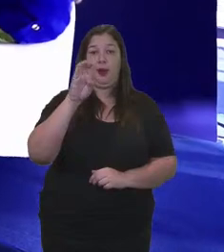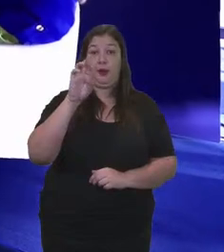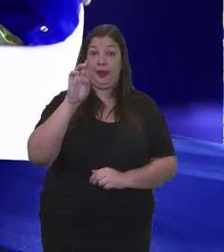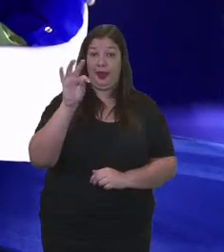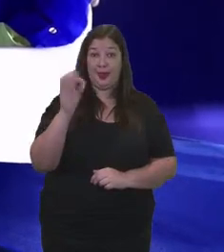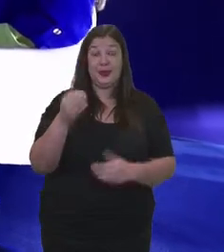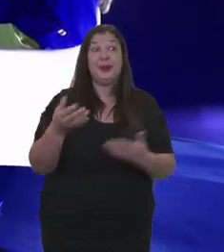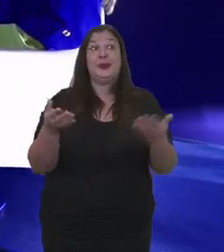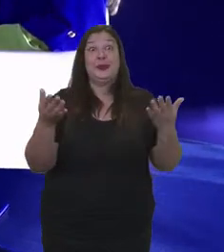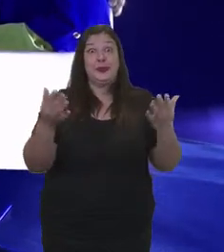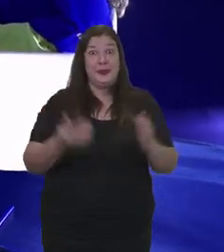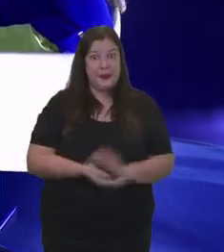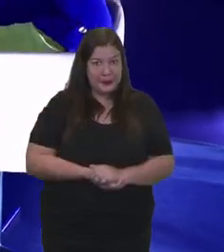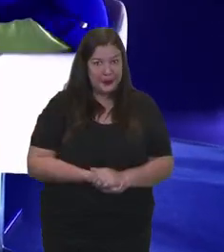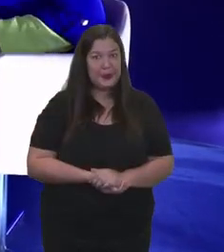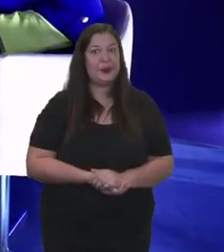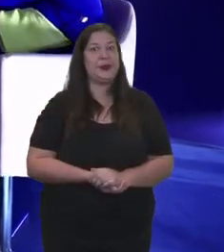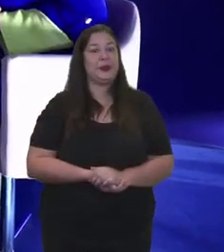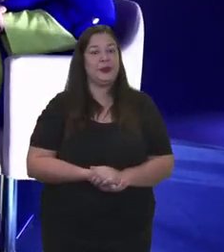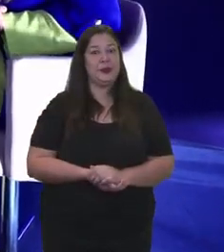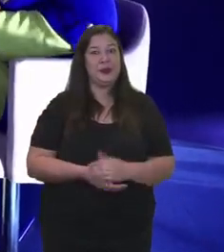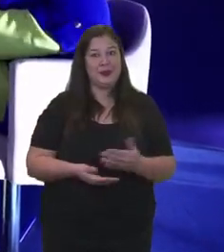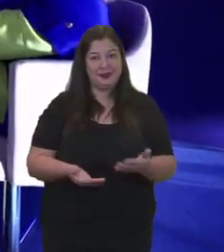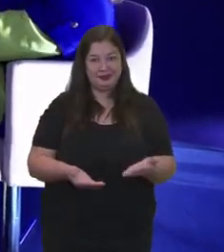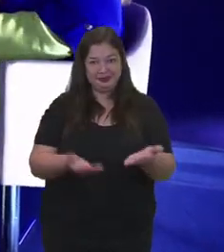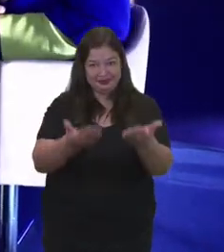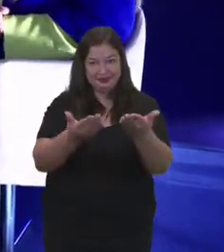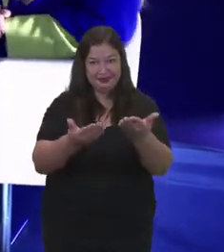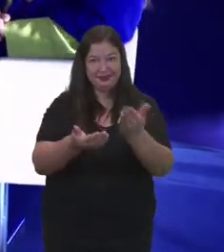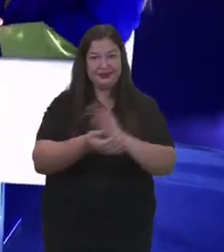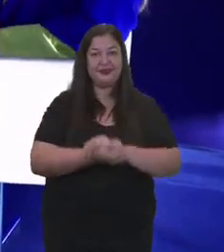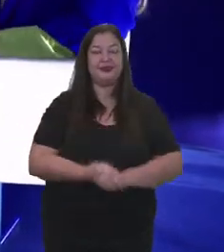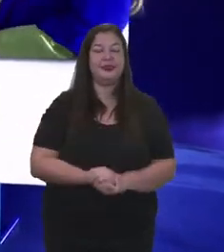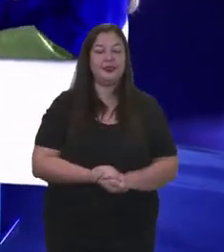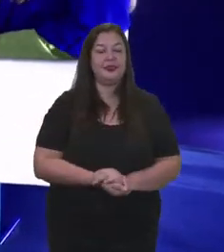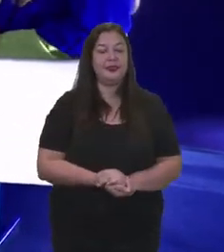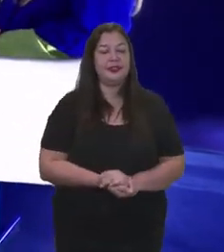Alberto, after all of this, I hand over to you.